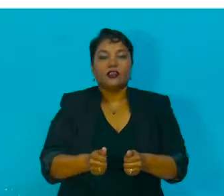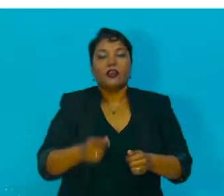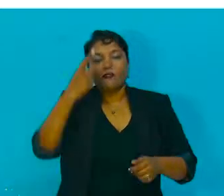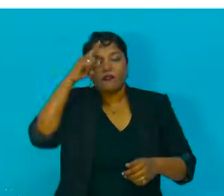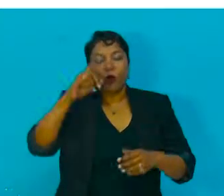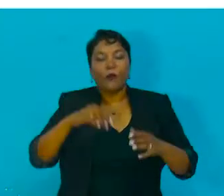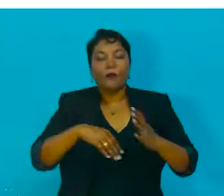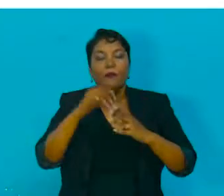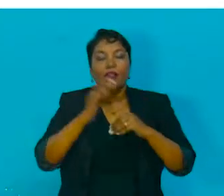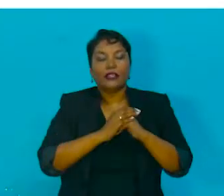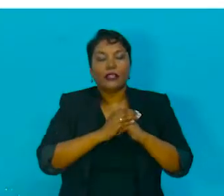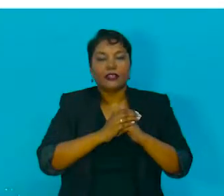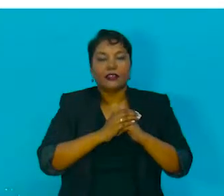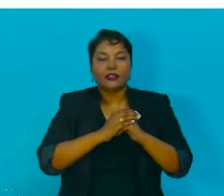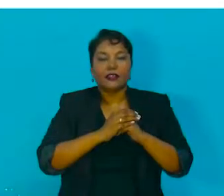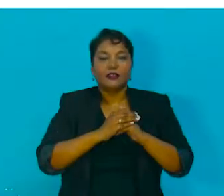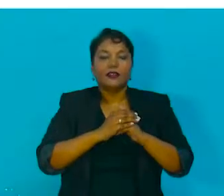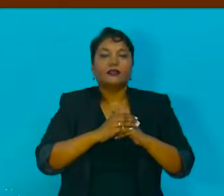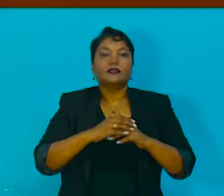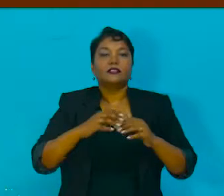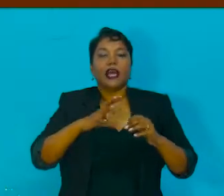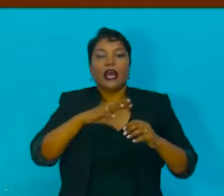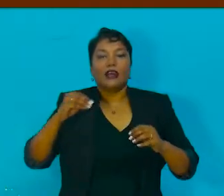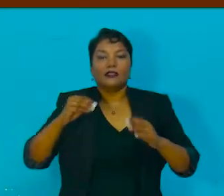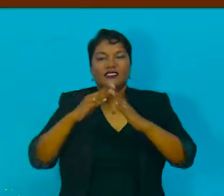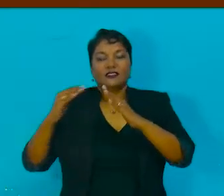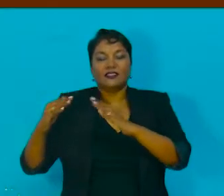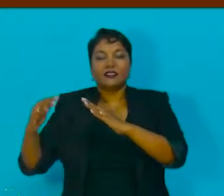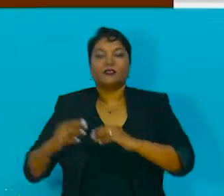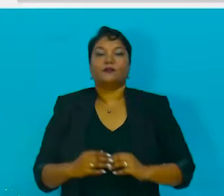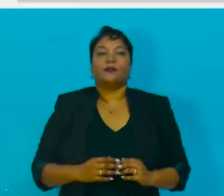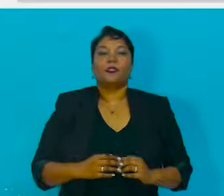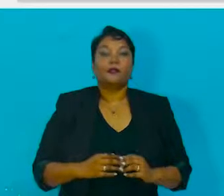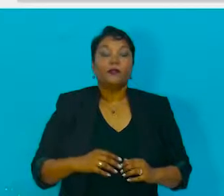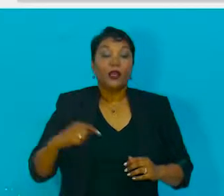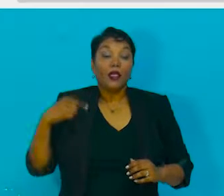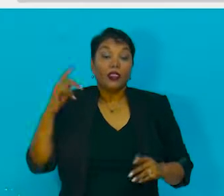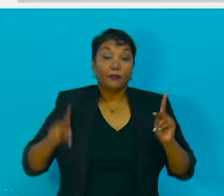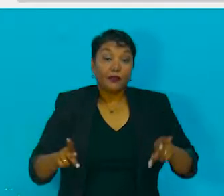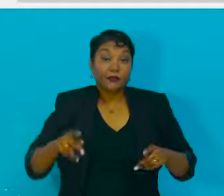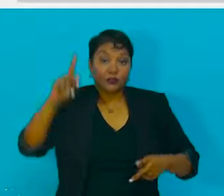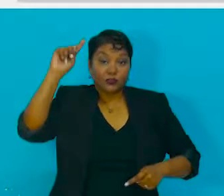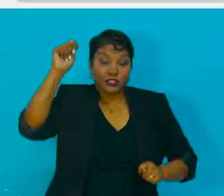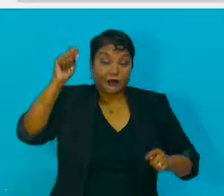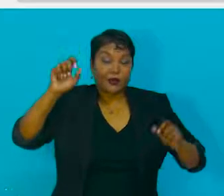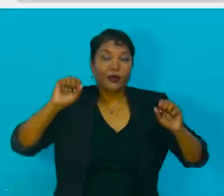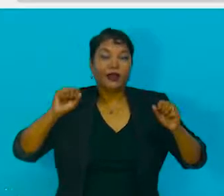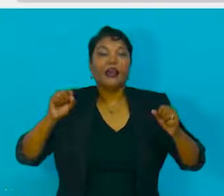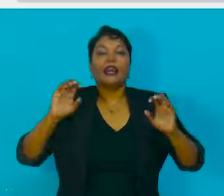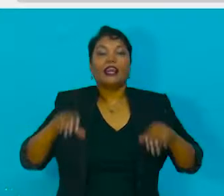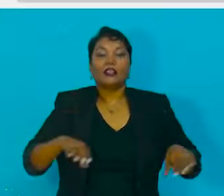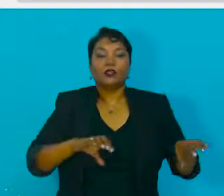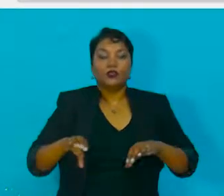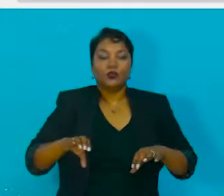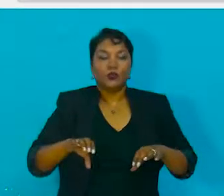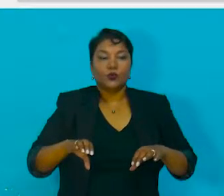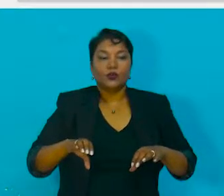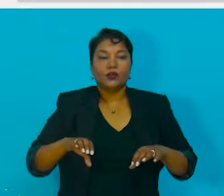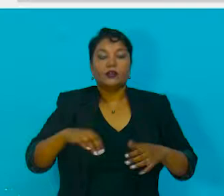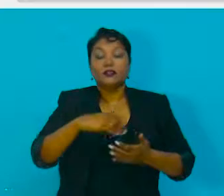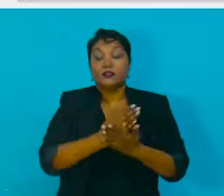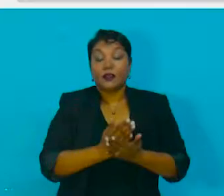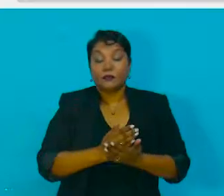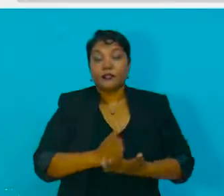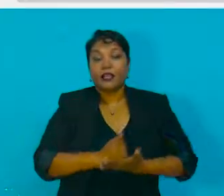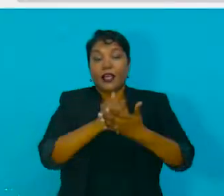phase, thus reducing energy consumption. As citizens, however, we have to also do our part in energy